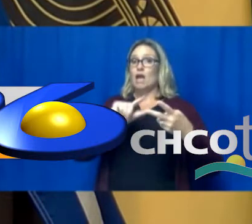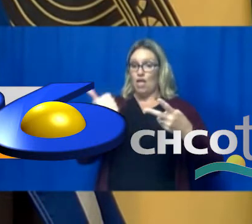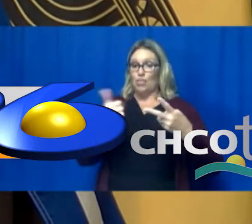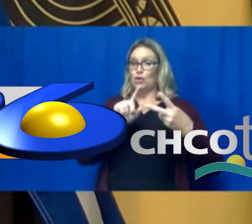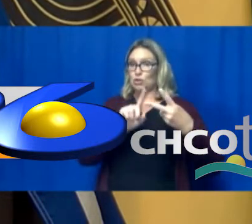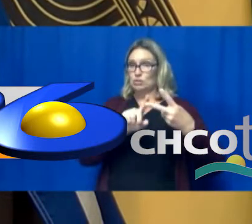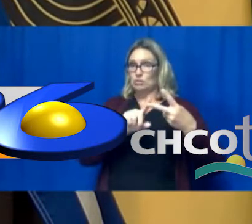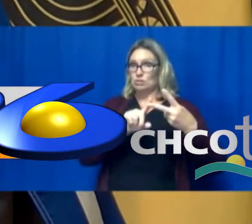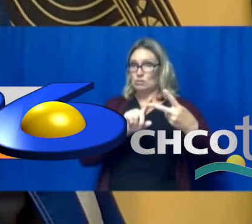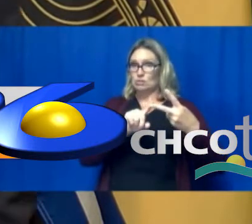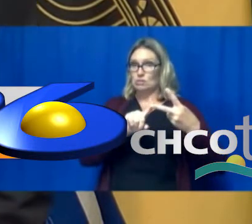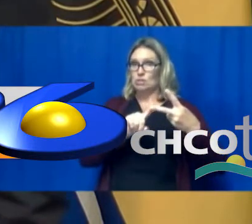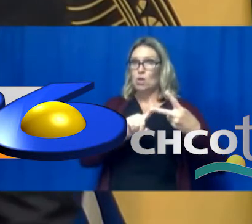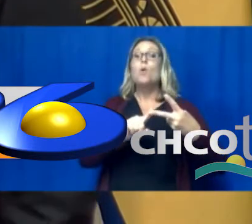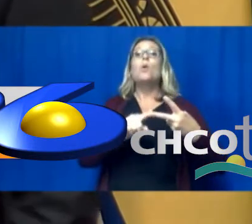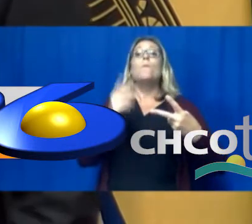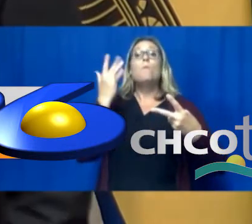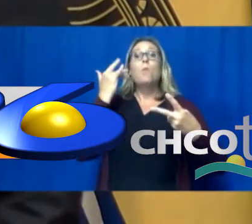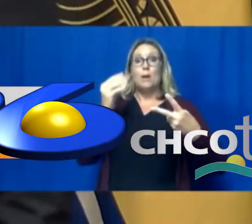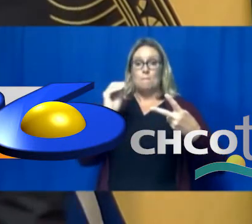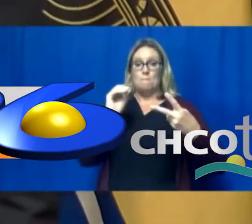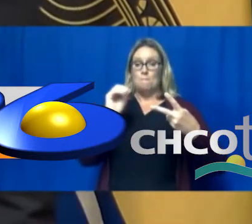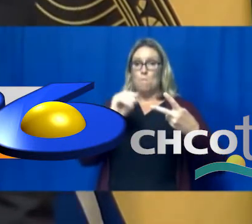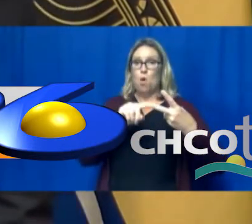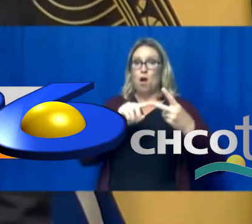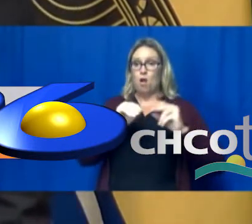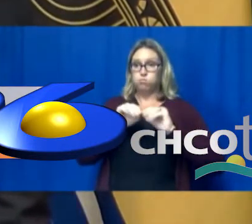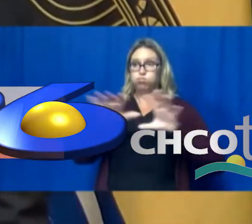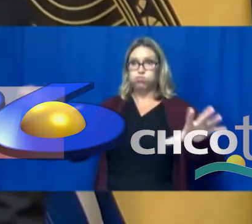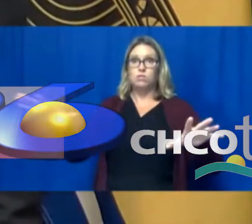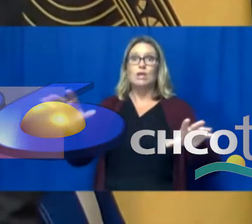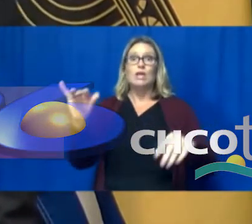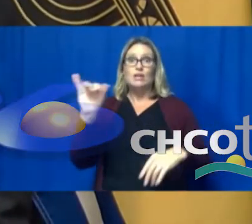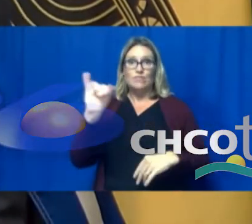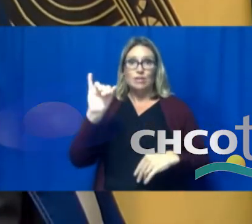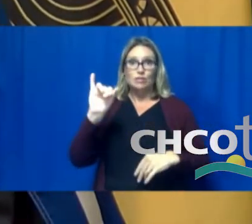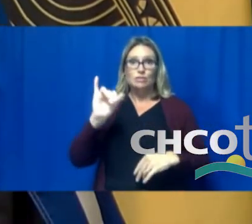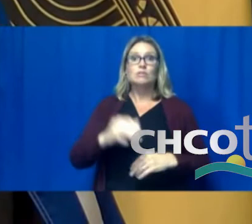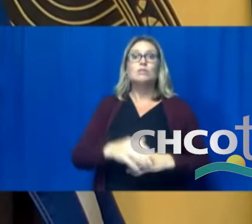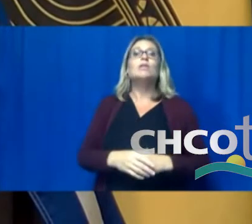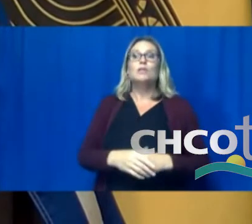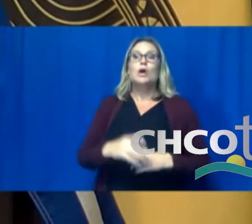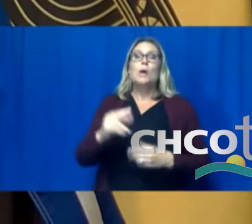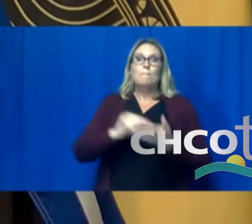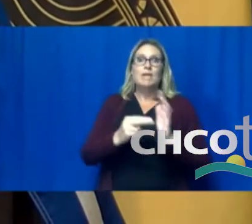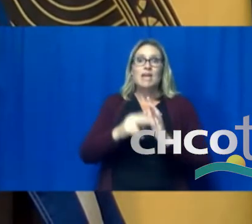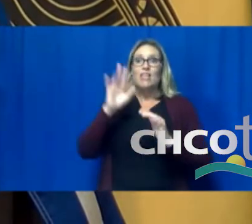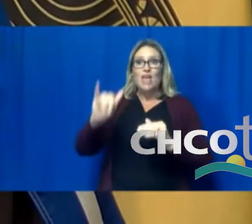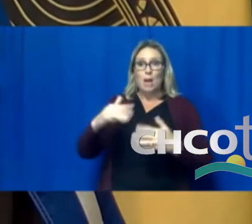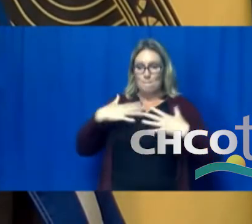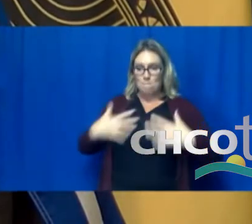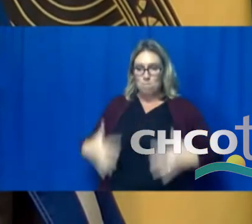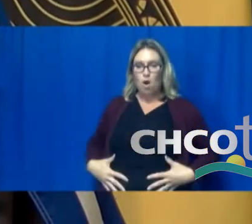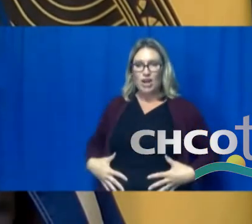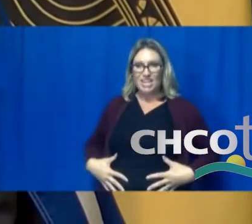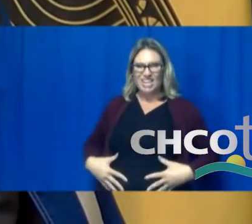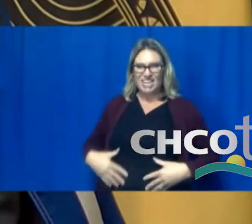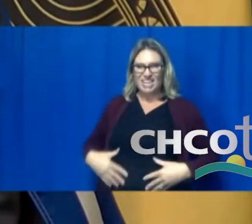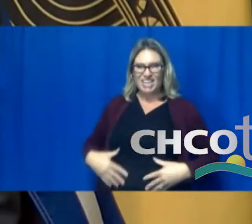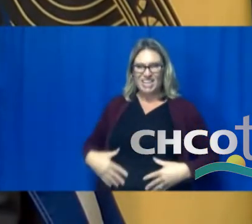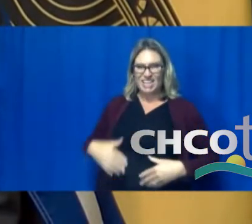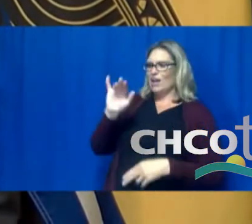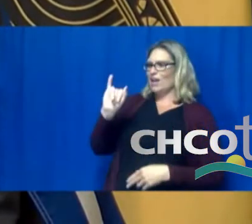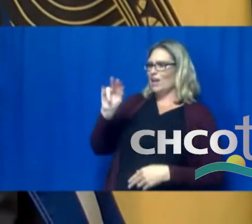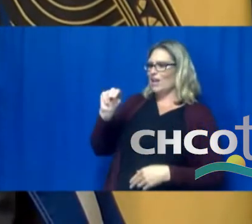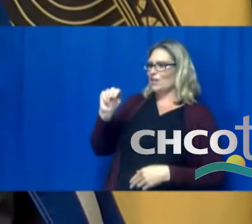because it's more infectious, it has a shorter incubation period. So what's an incubation period? The incubation period is the